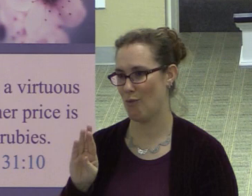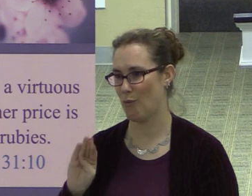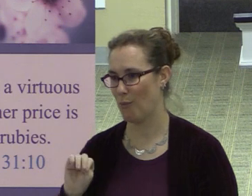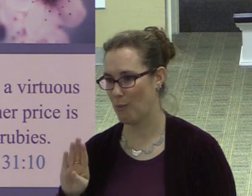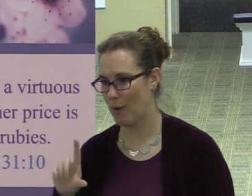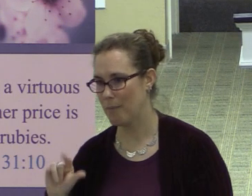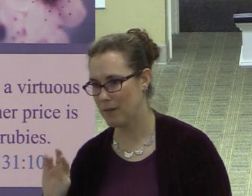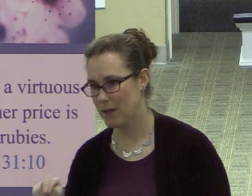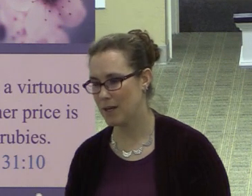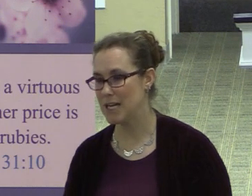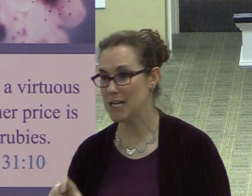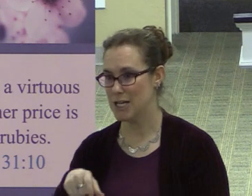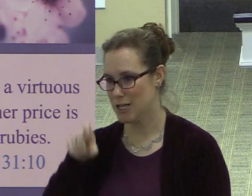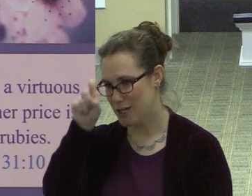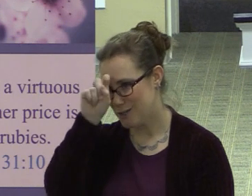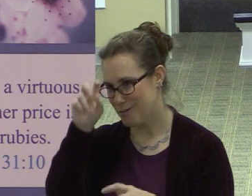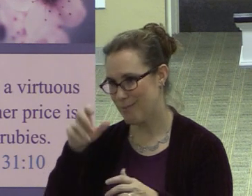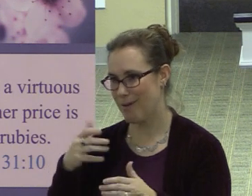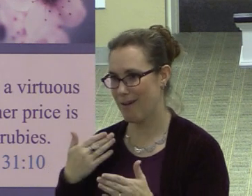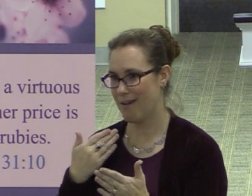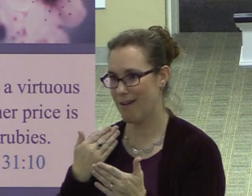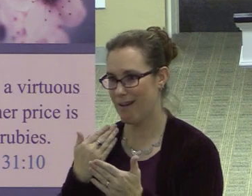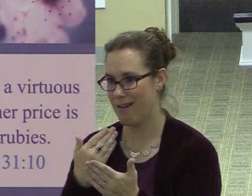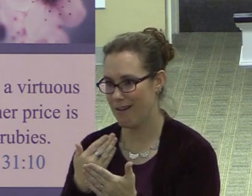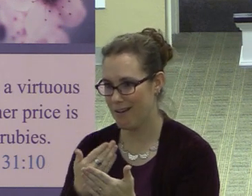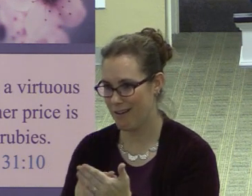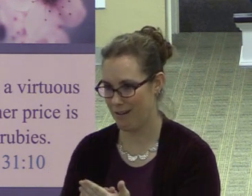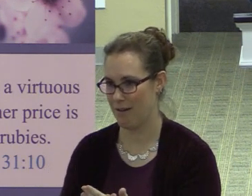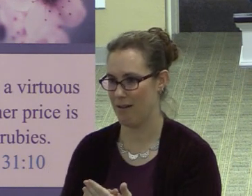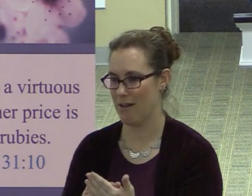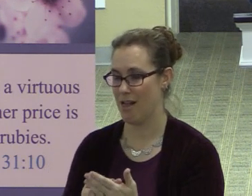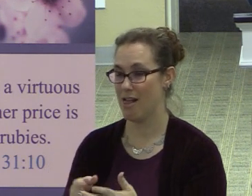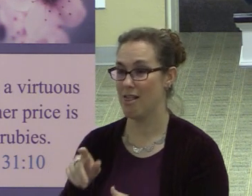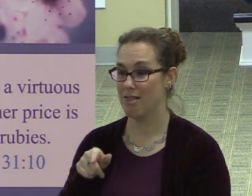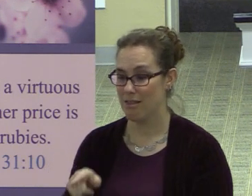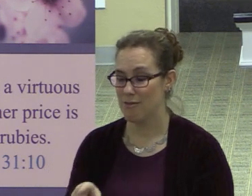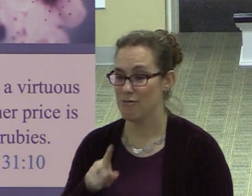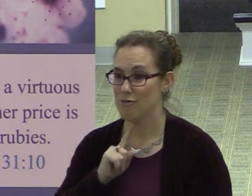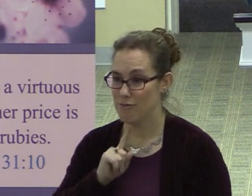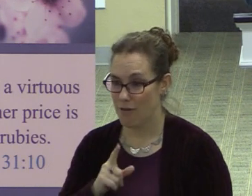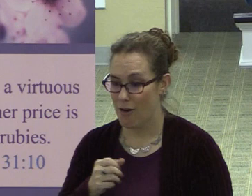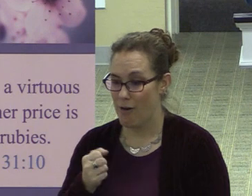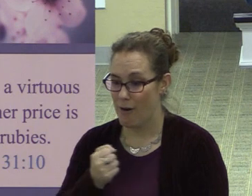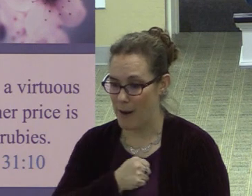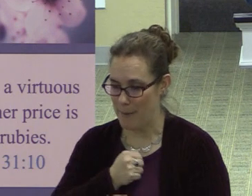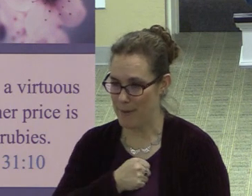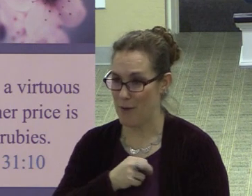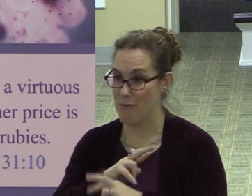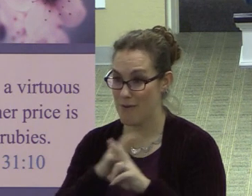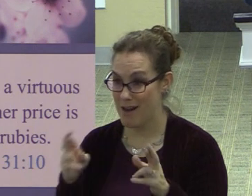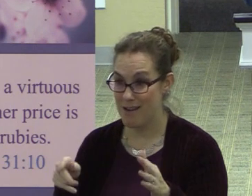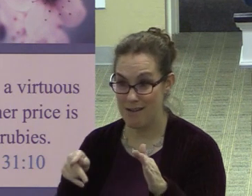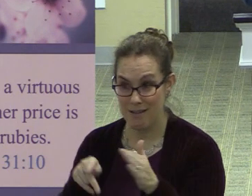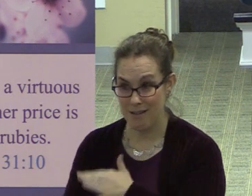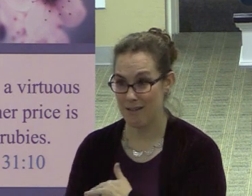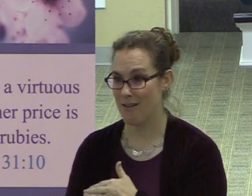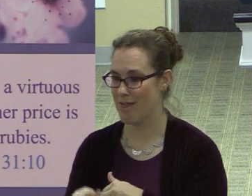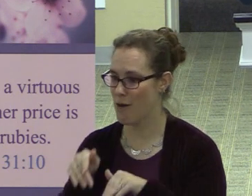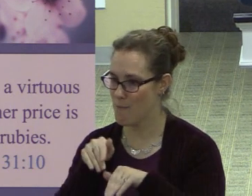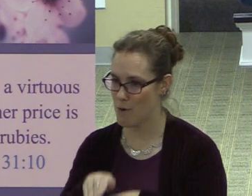Egypt caught up. There's literally an army ready to kill. They're